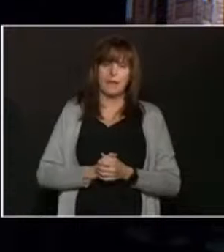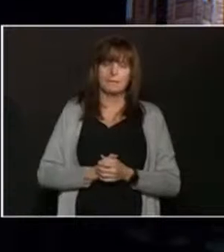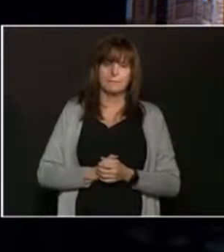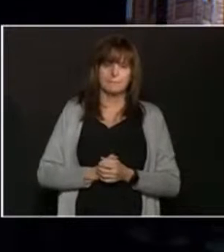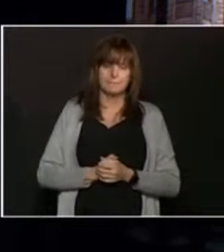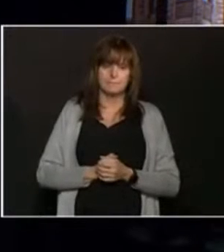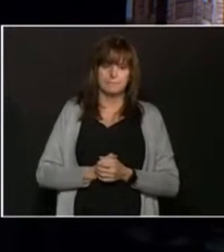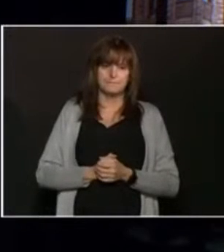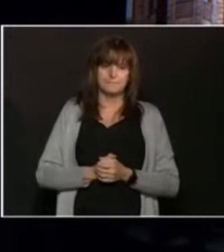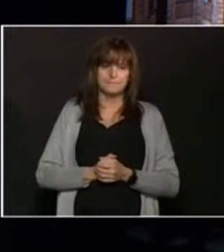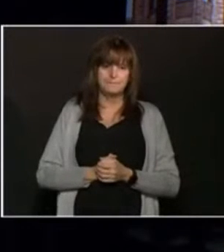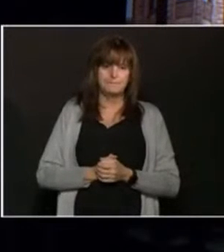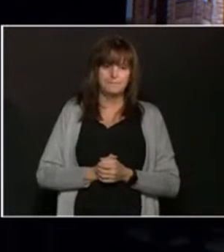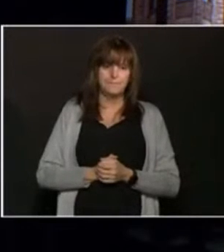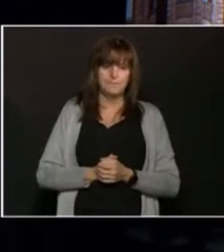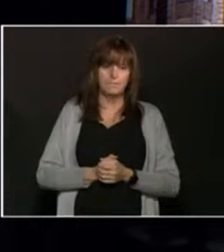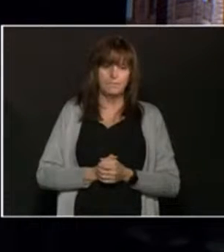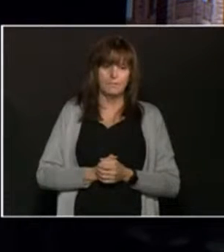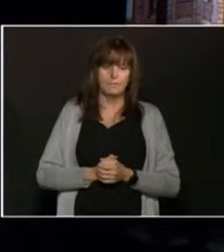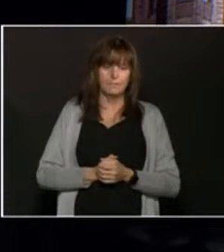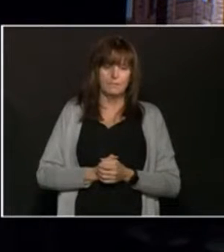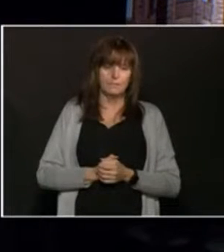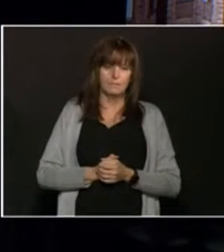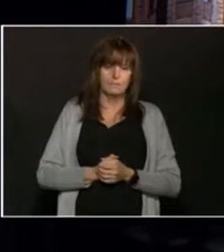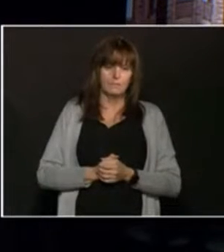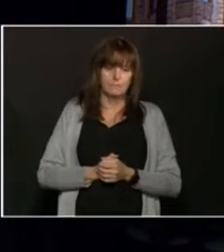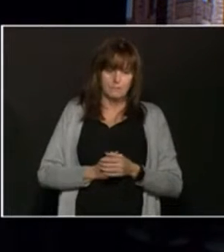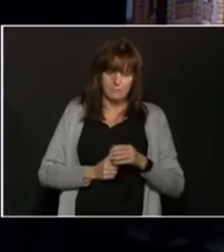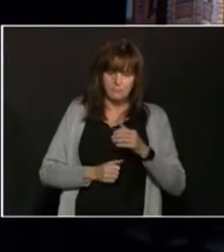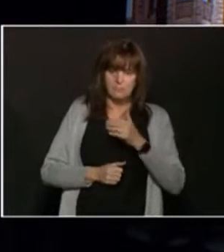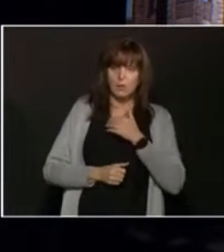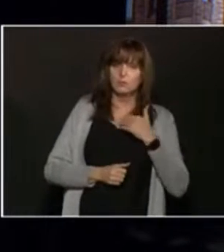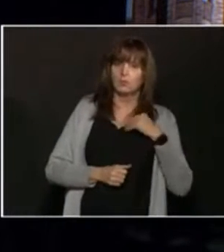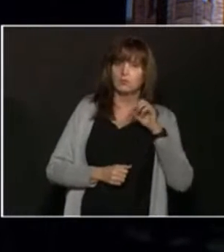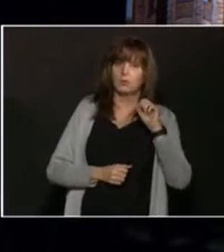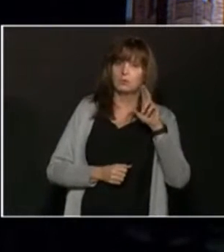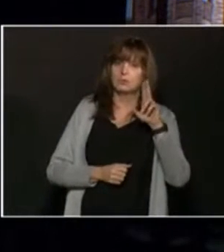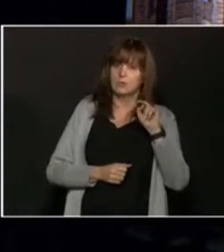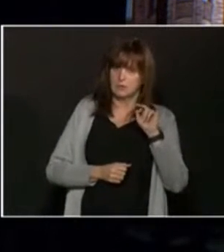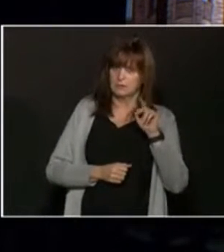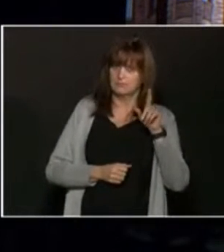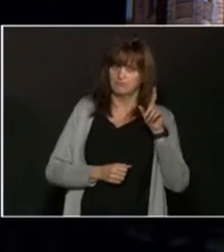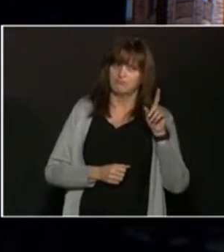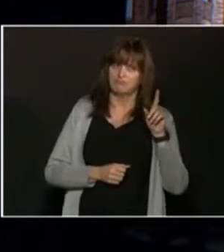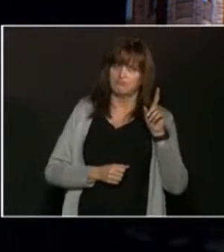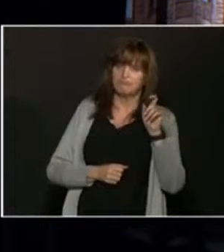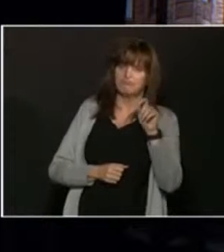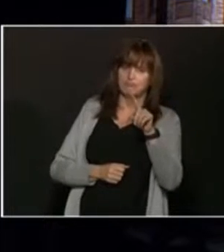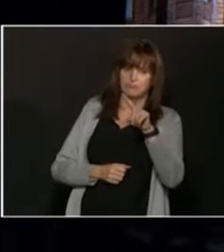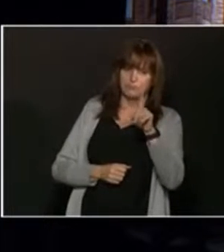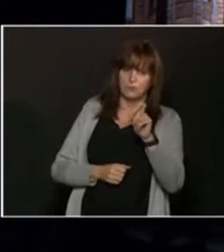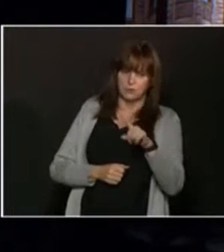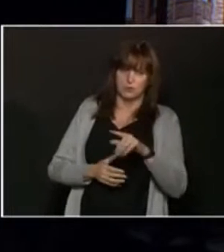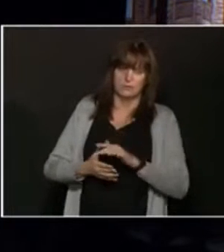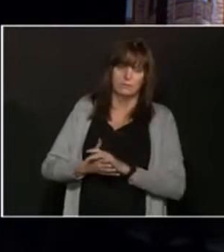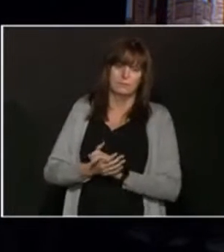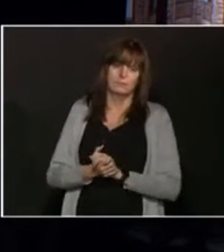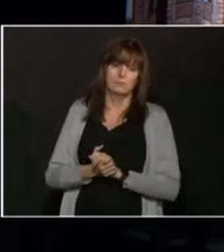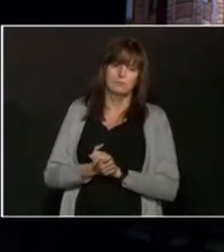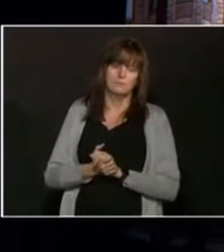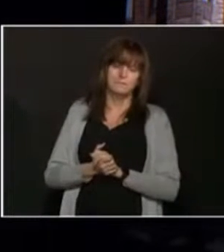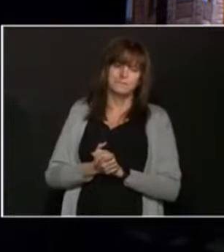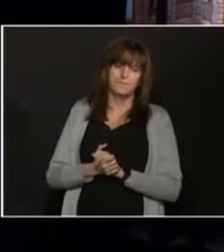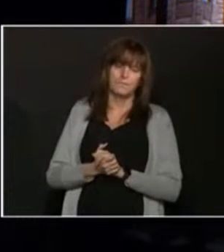Artuso at the Toronto Sun. Please go ahead. Thank you. Doctors, in a race between the